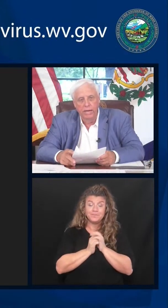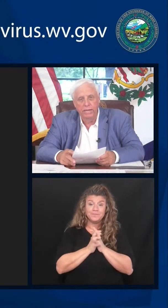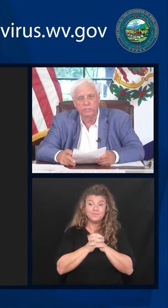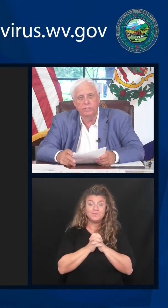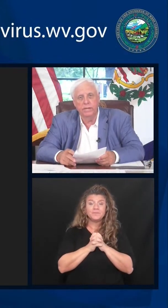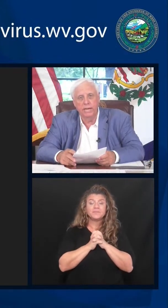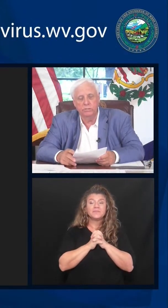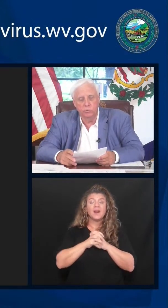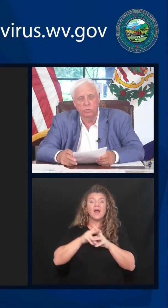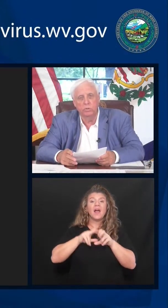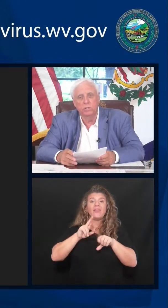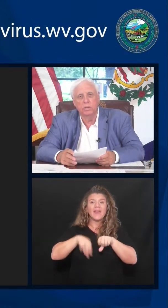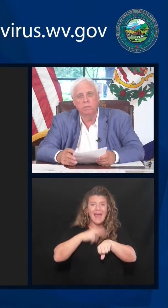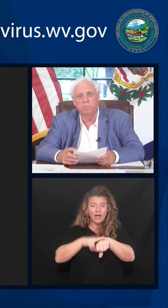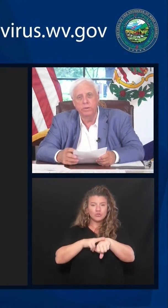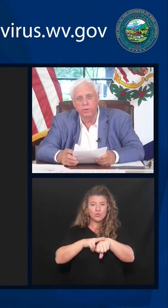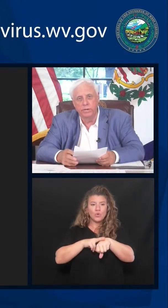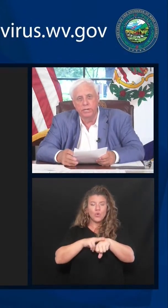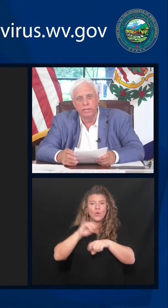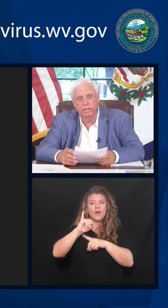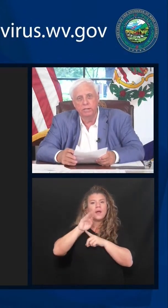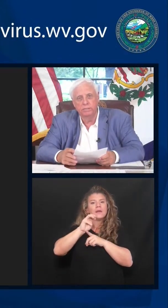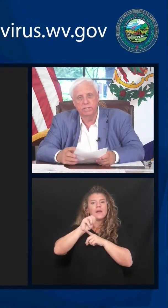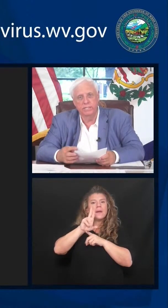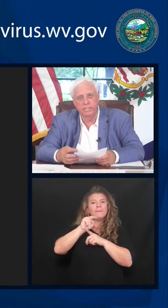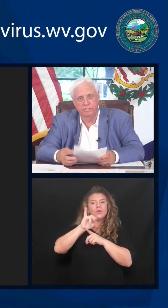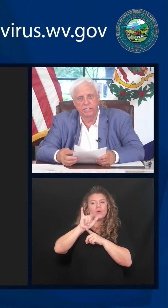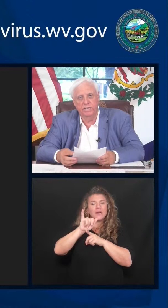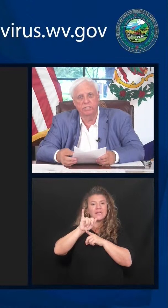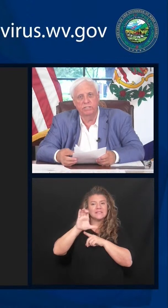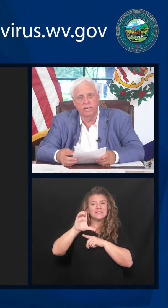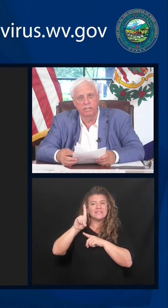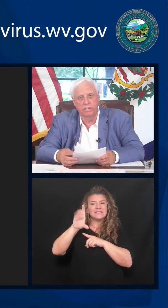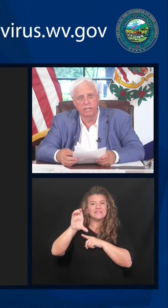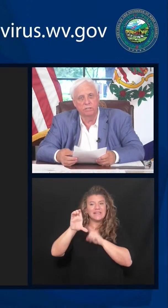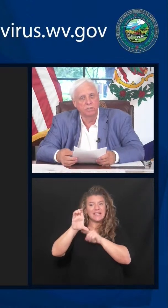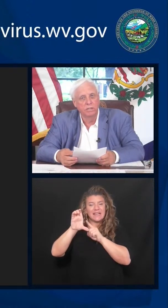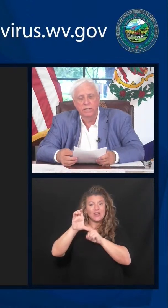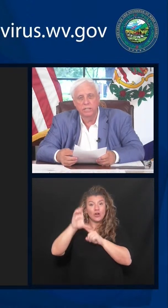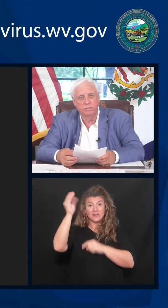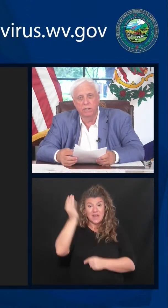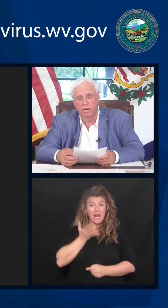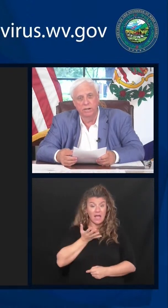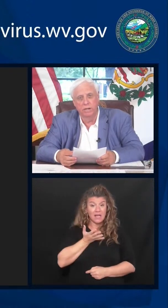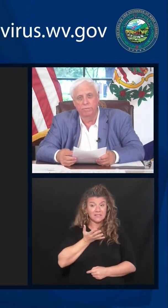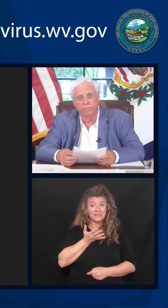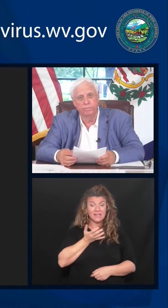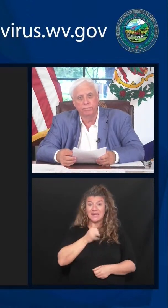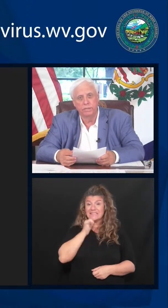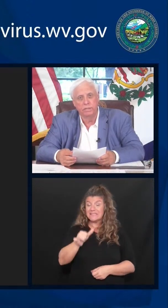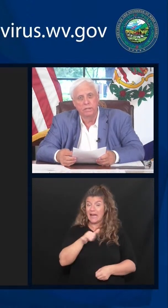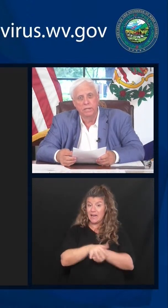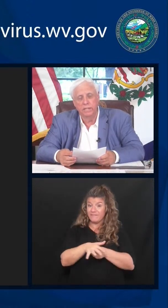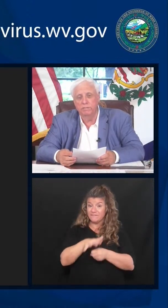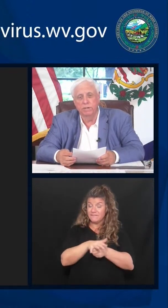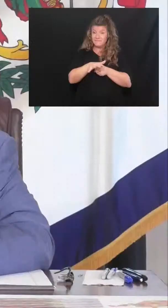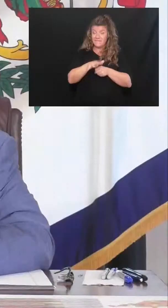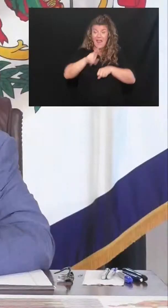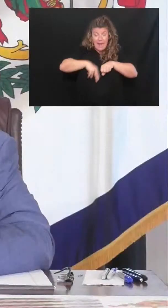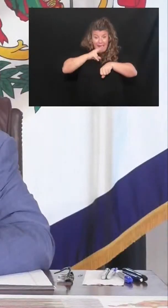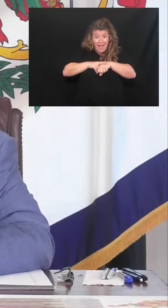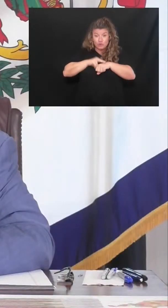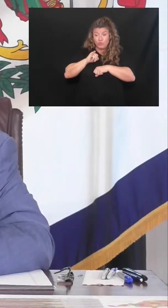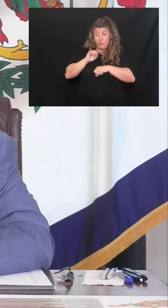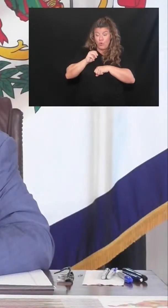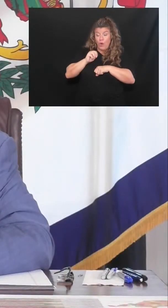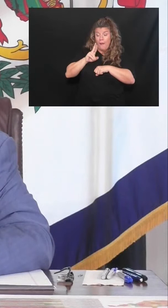The natural immunity, CDC is telling us it's not enough. It's not